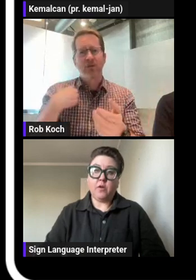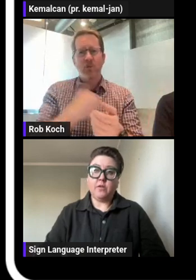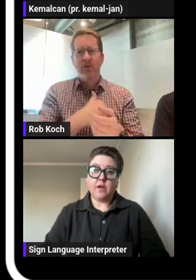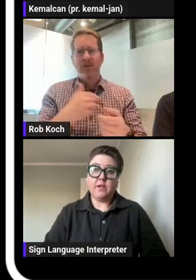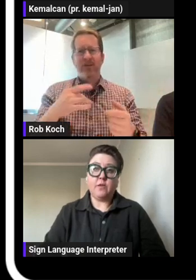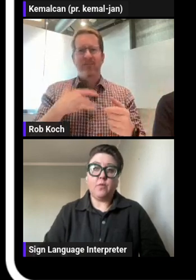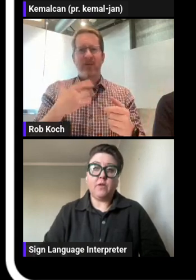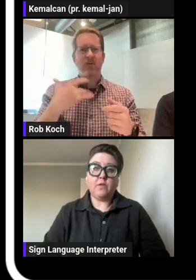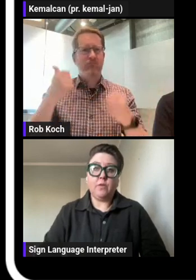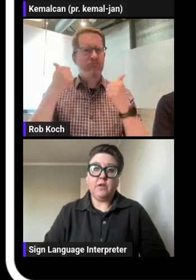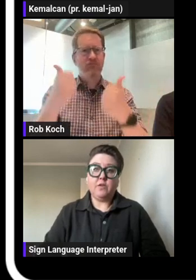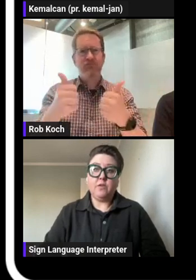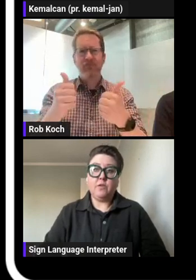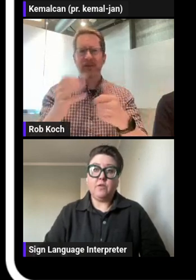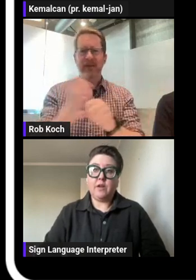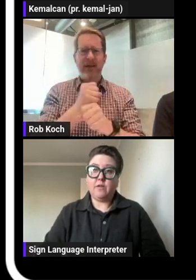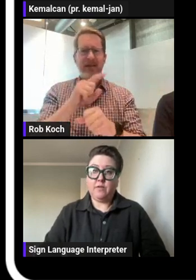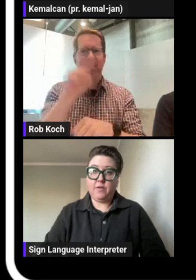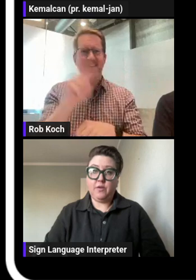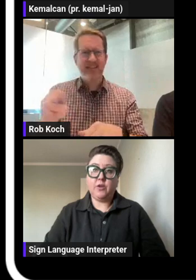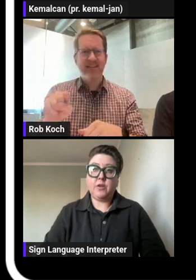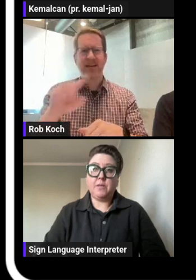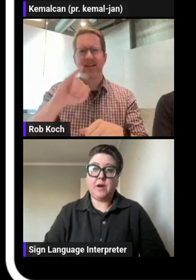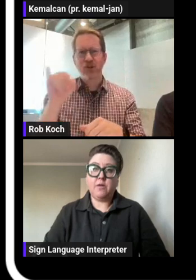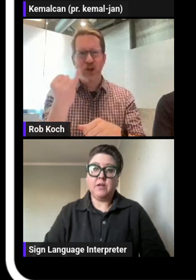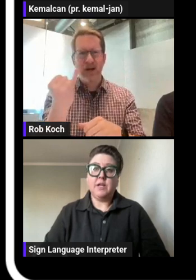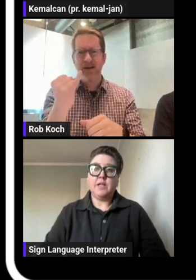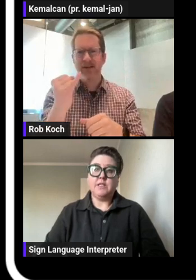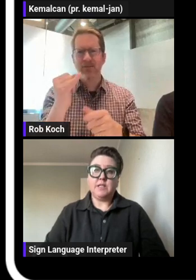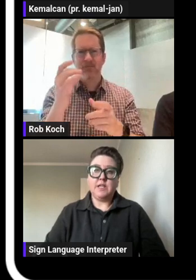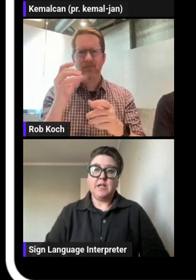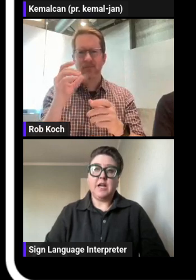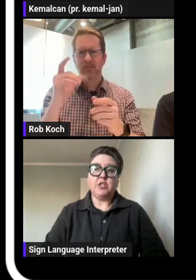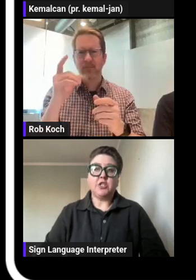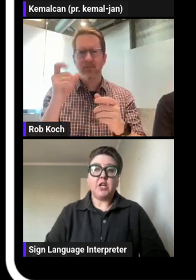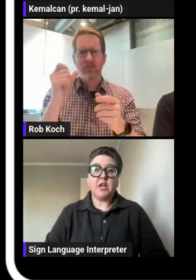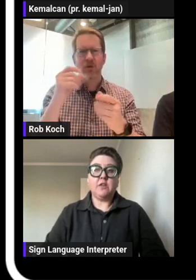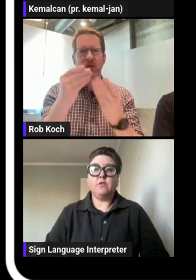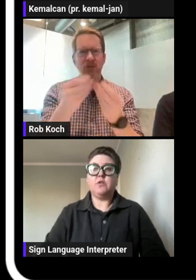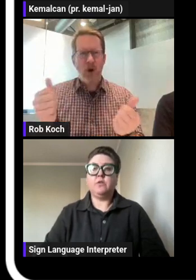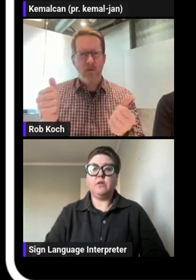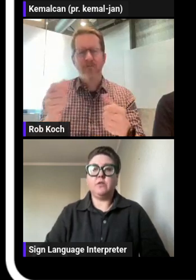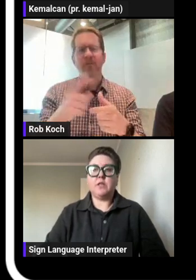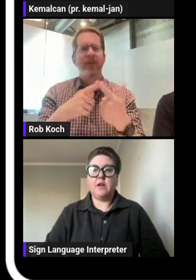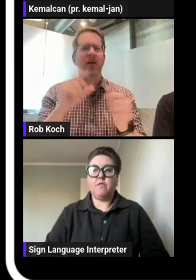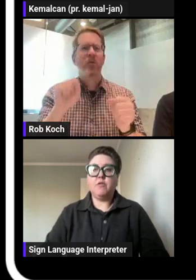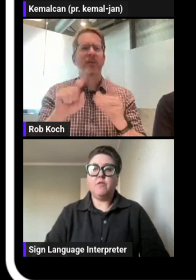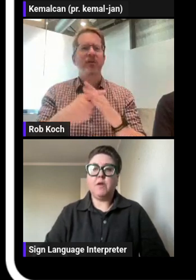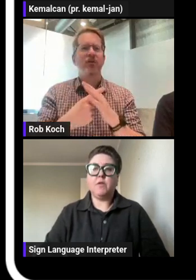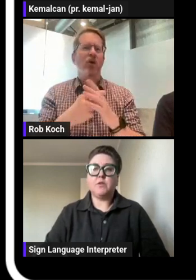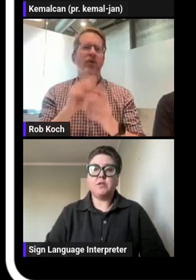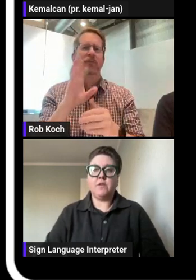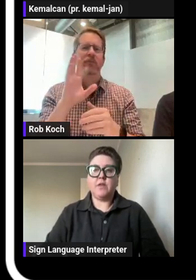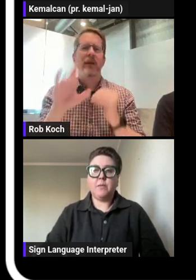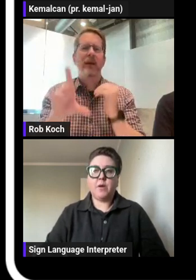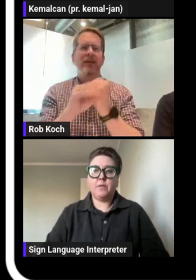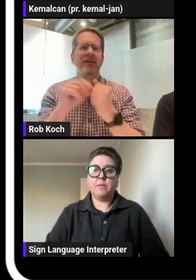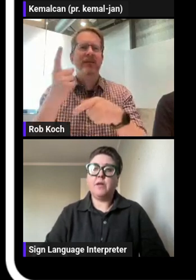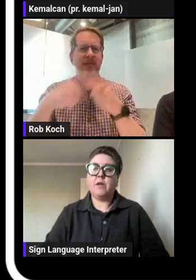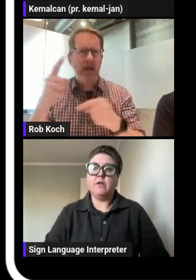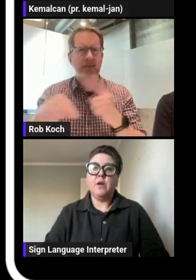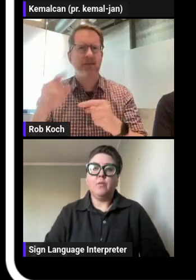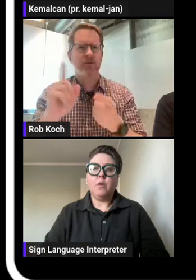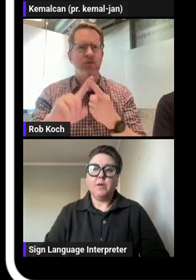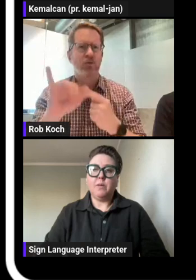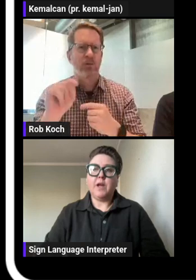a word, right? So once we feel good about Z and J, those two letters that have movement, once we solve that